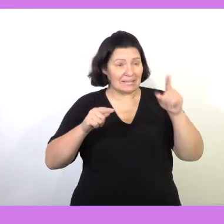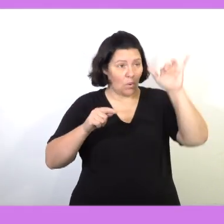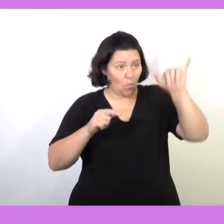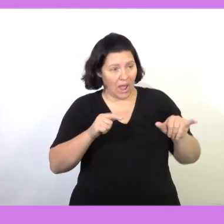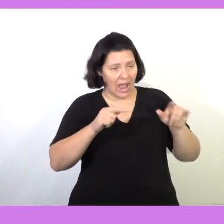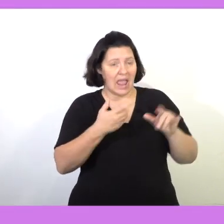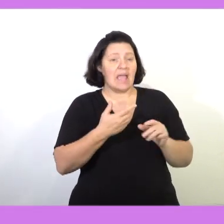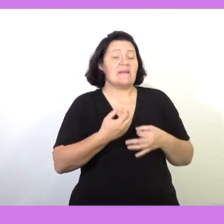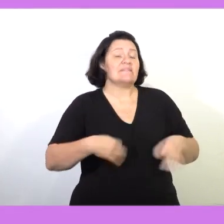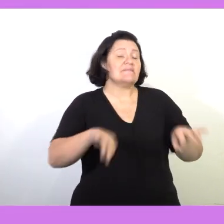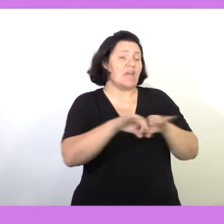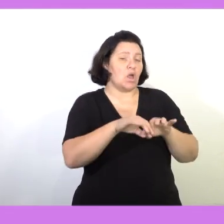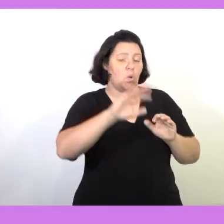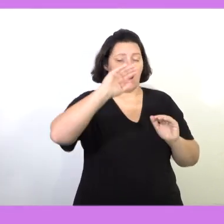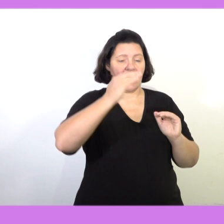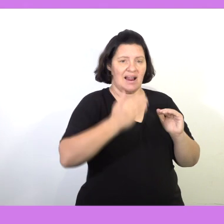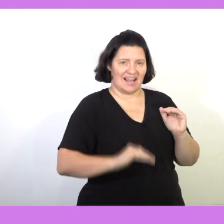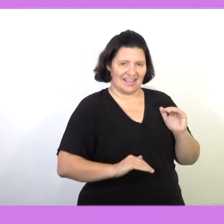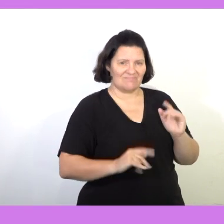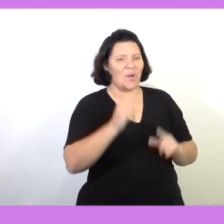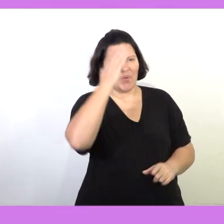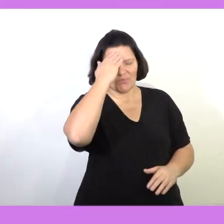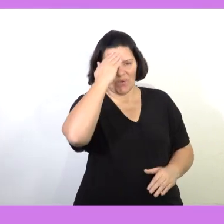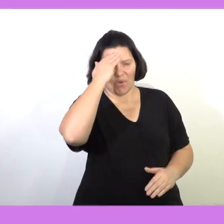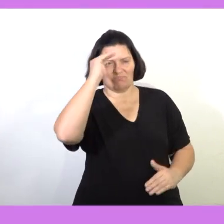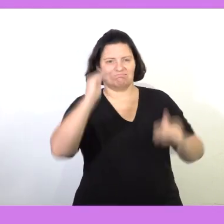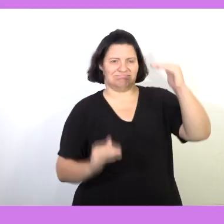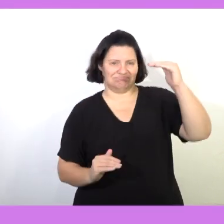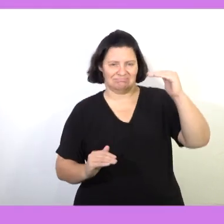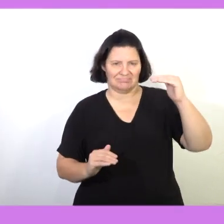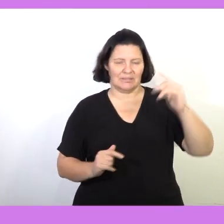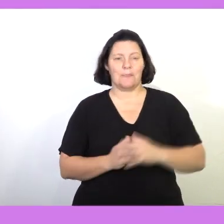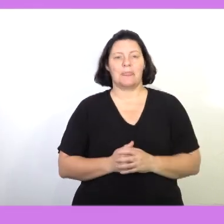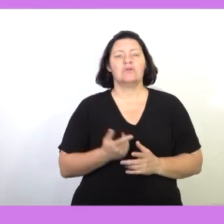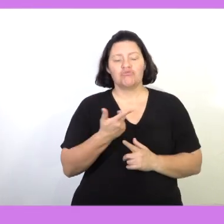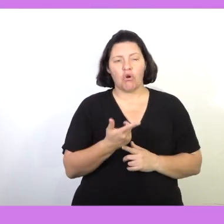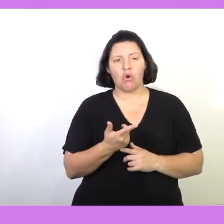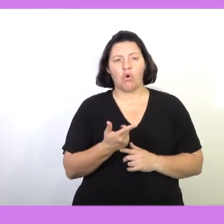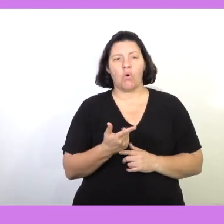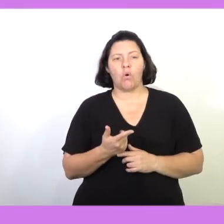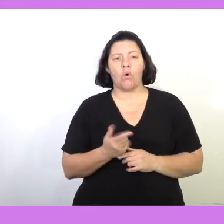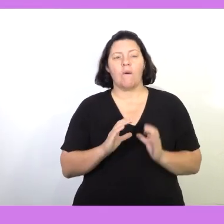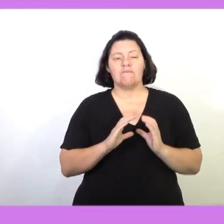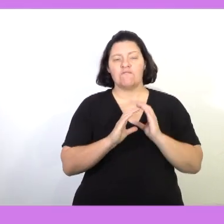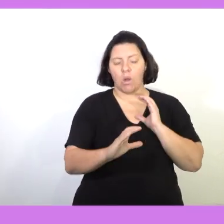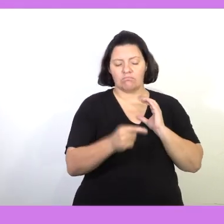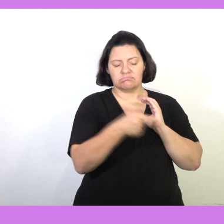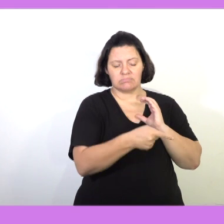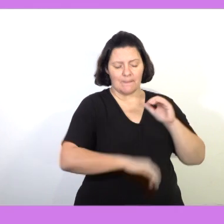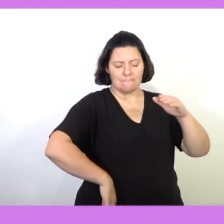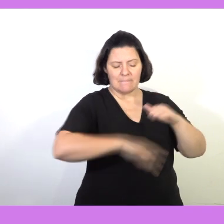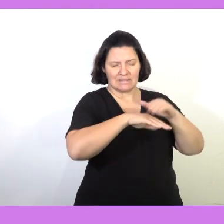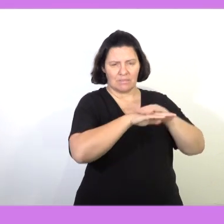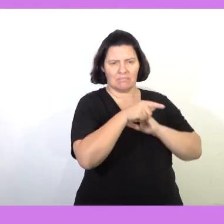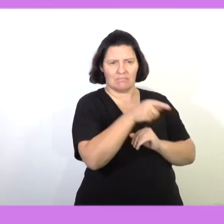values here are decreasing. You already know the relationship. What is the maximum volume of the petrol in